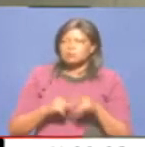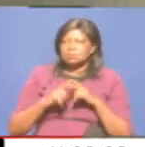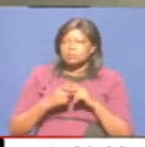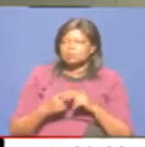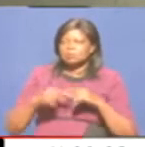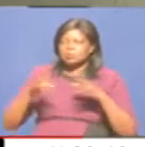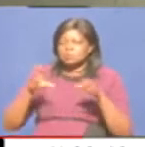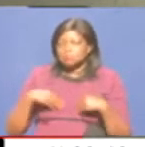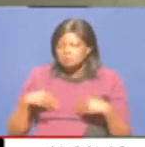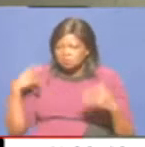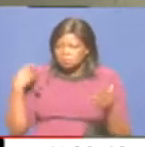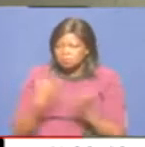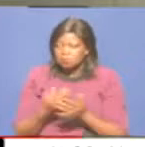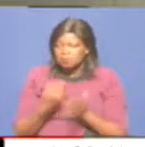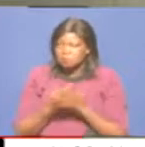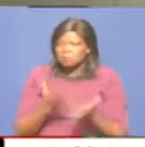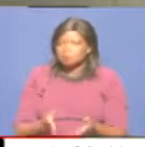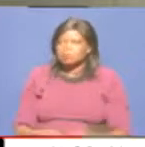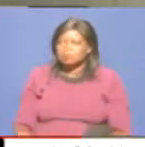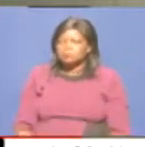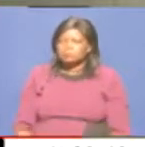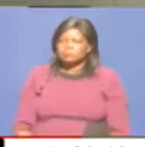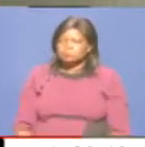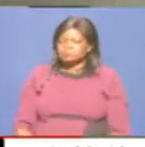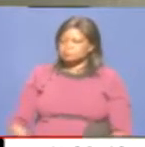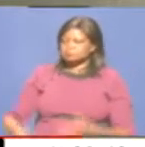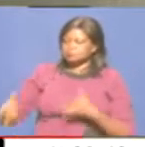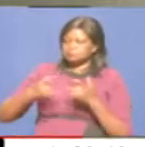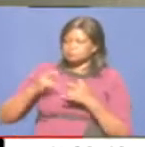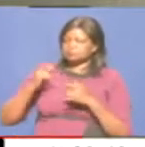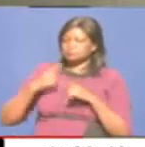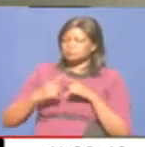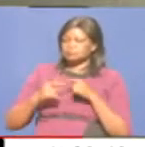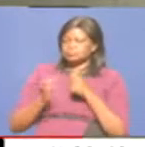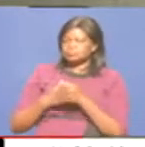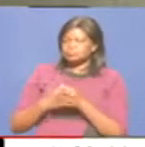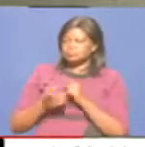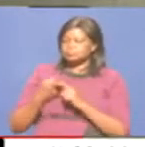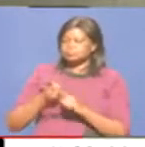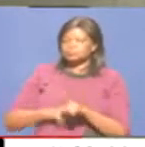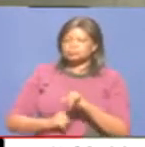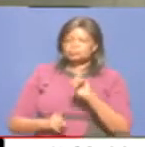up now. But Sergeant, looking at 9 years, the same thing. It is not the first and that's time. You know,